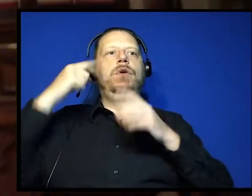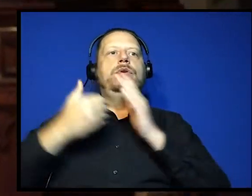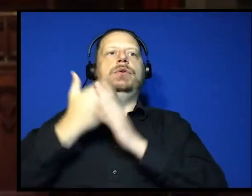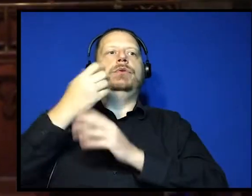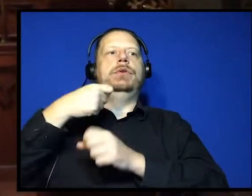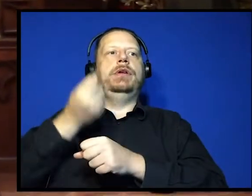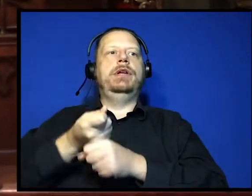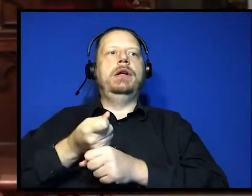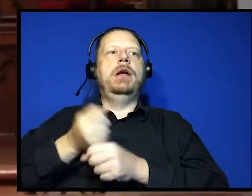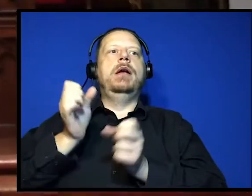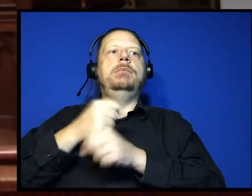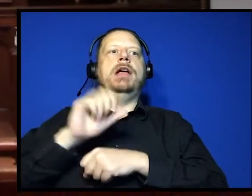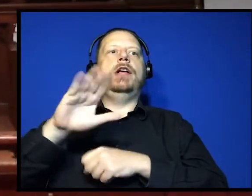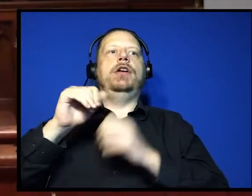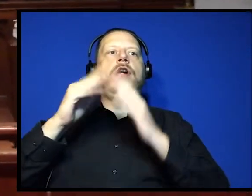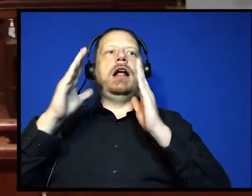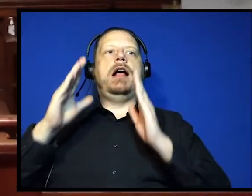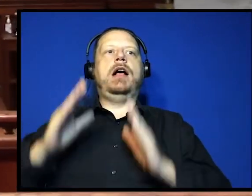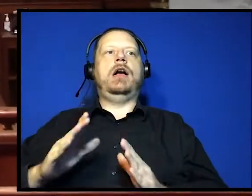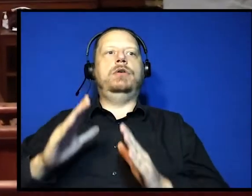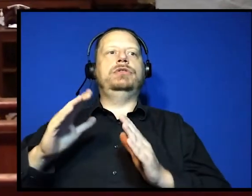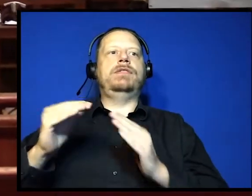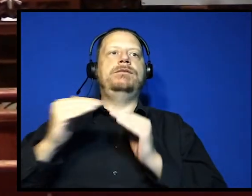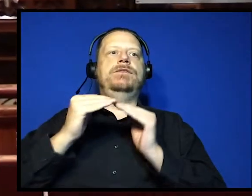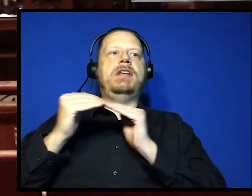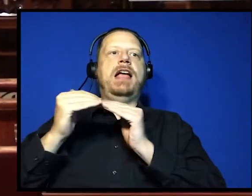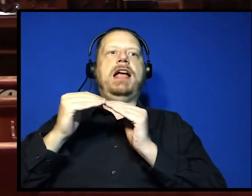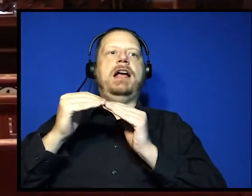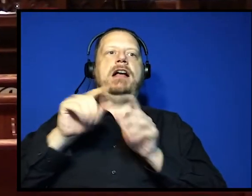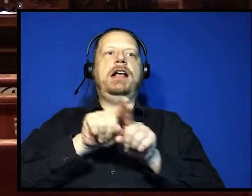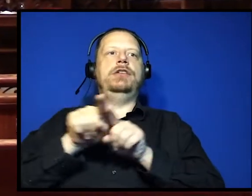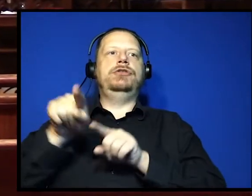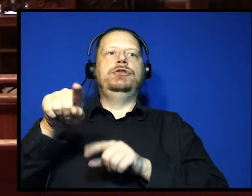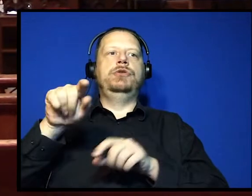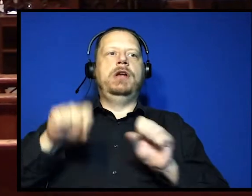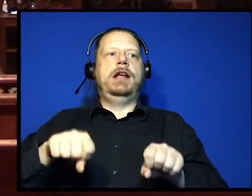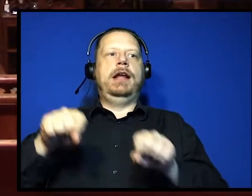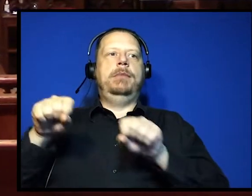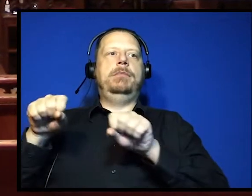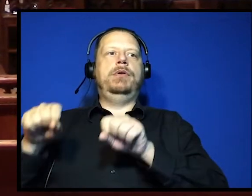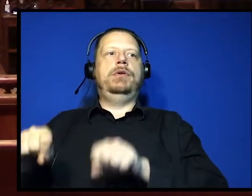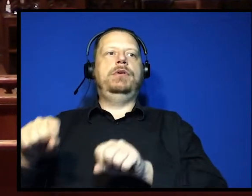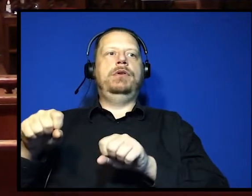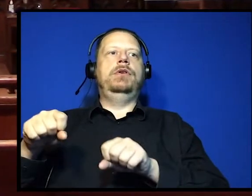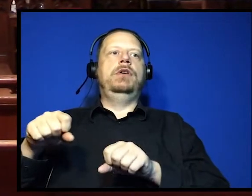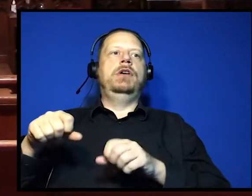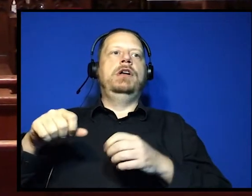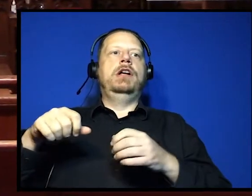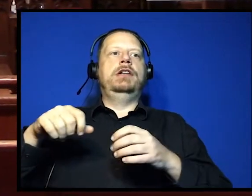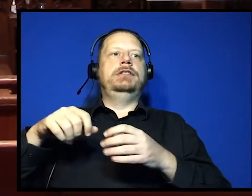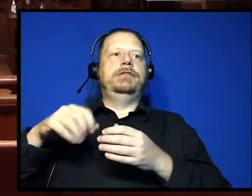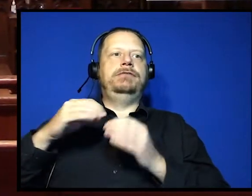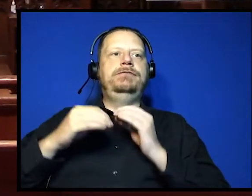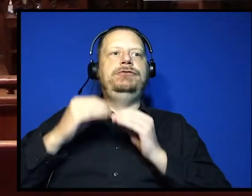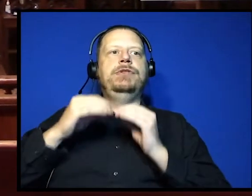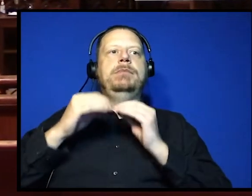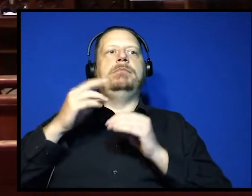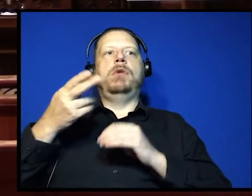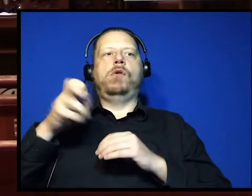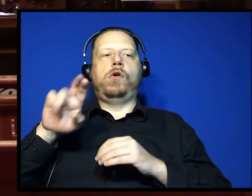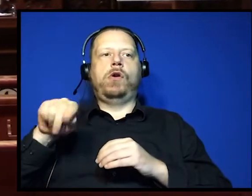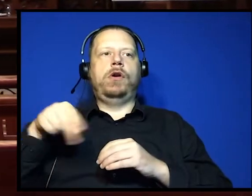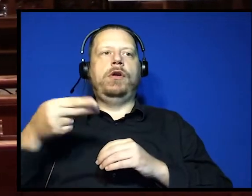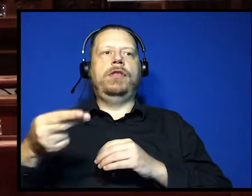year. Make your house fair as you are able. Trim the hearth and set